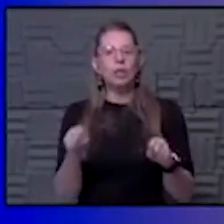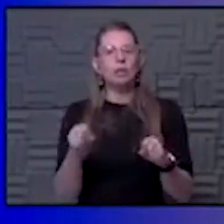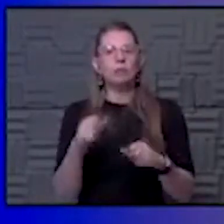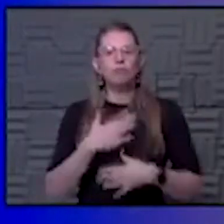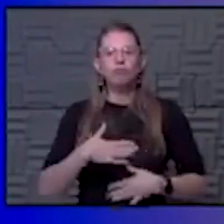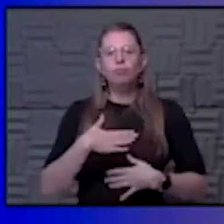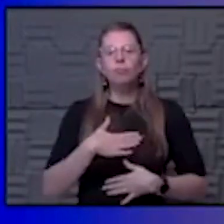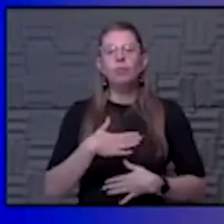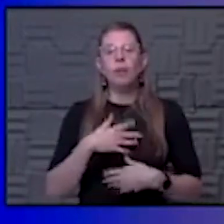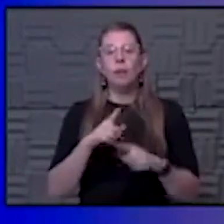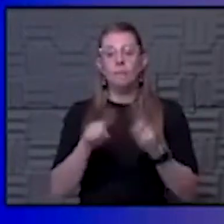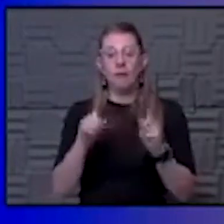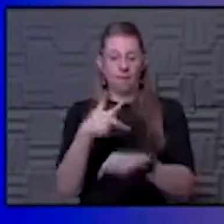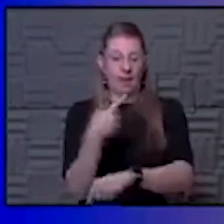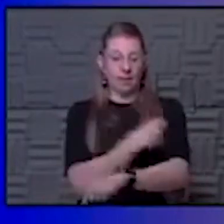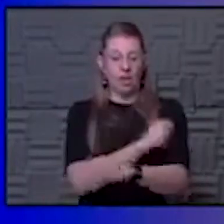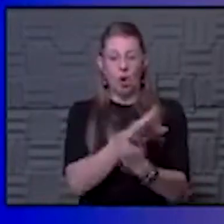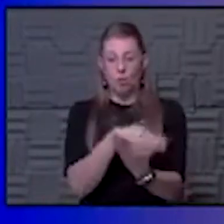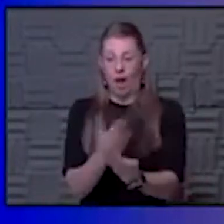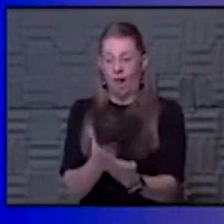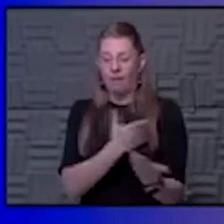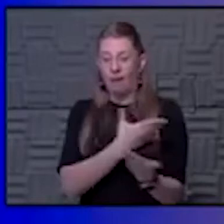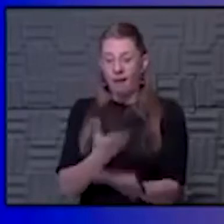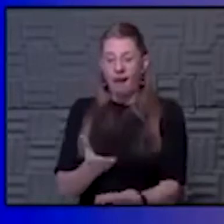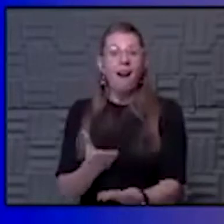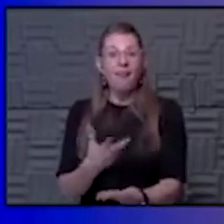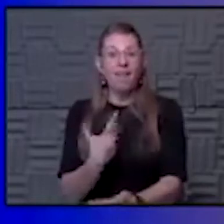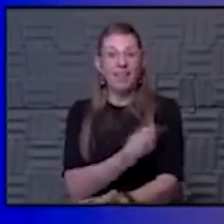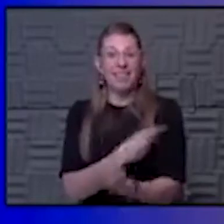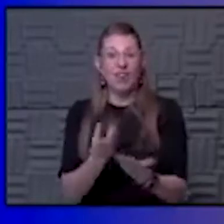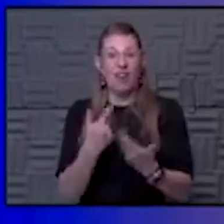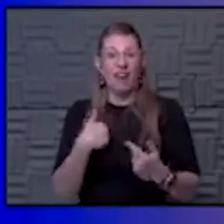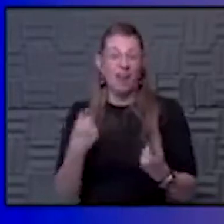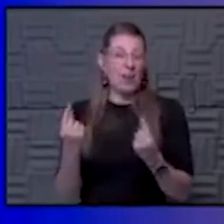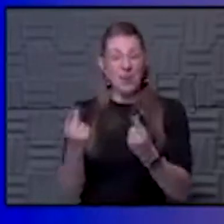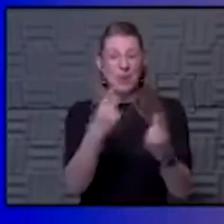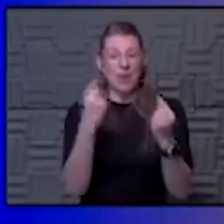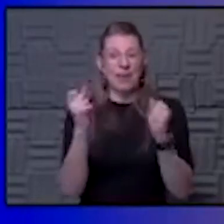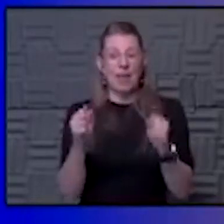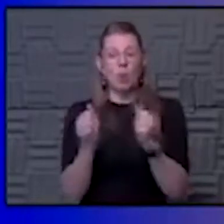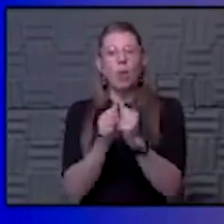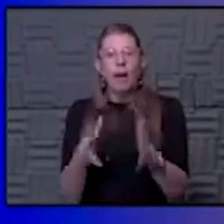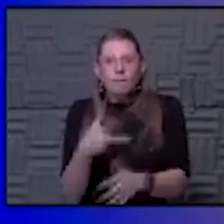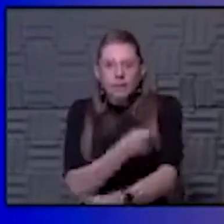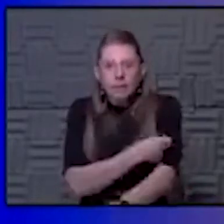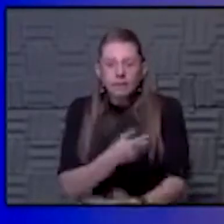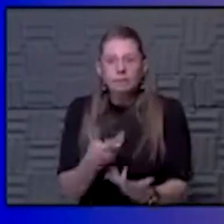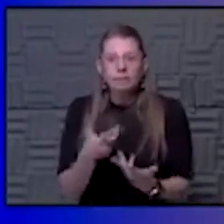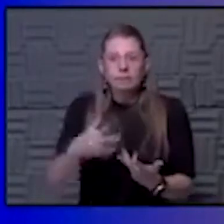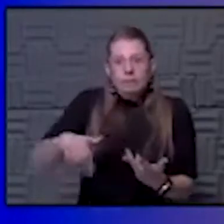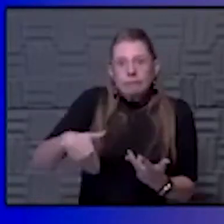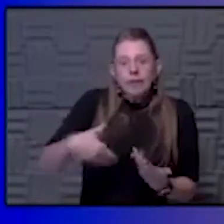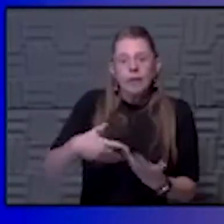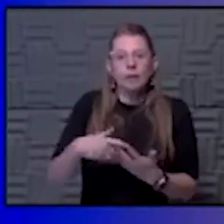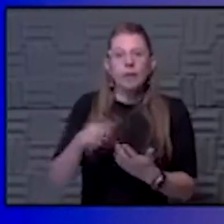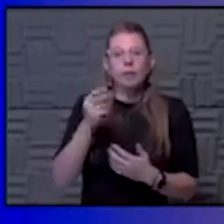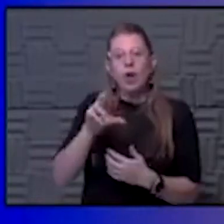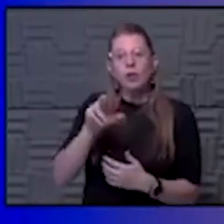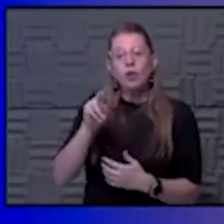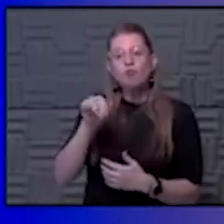just arrived and not even in people's arms, they're going to say, well, the vaccine's here, I can go out and do what I want without even getting vaccinated. And to Dr. Norman's